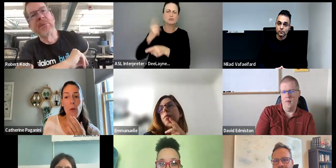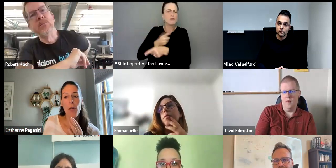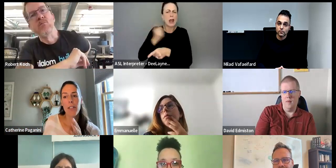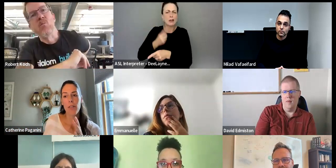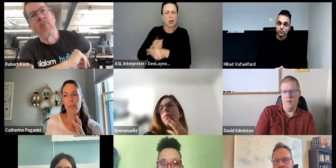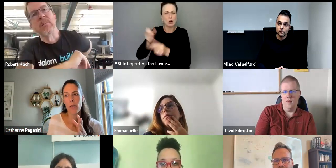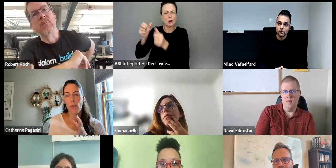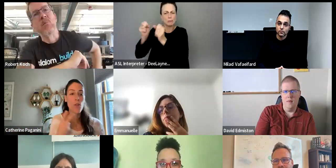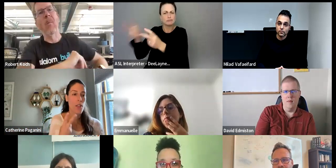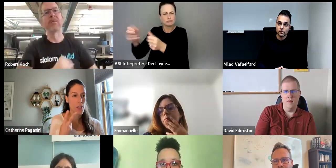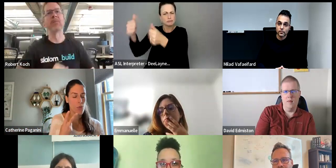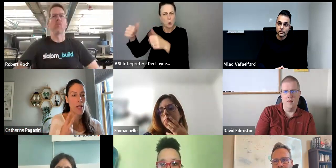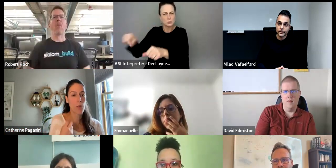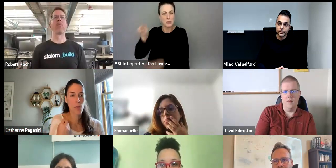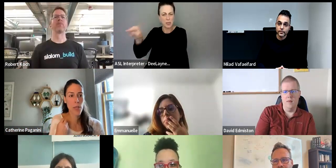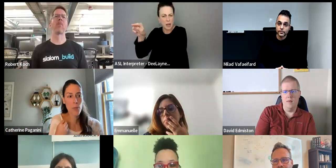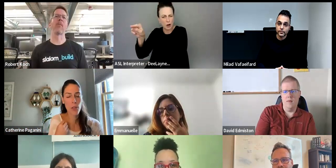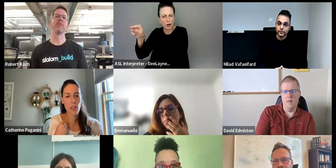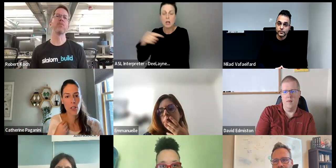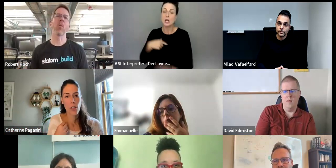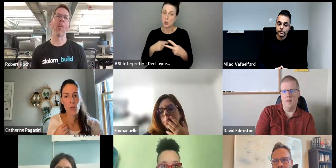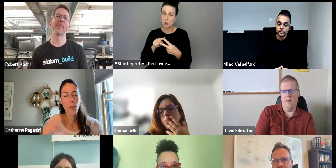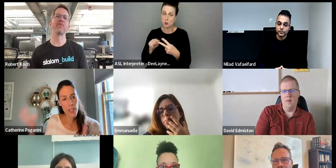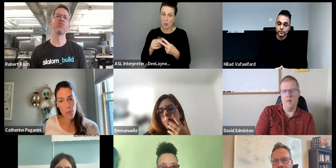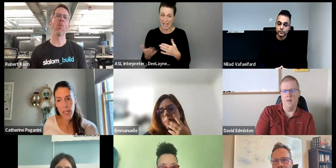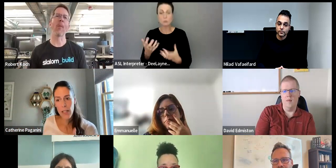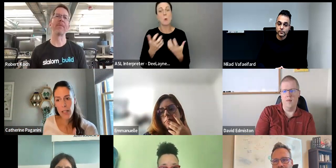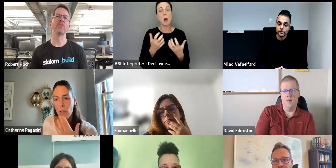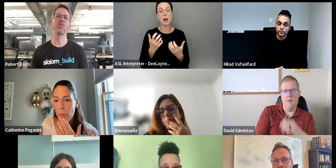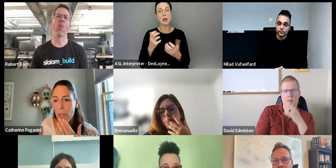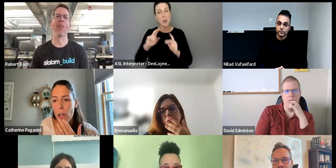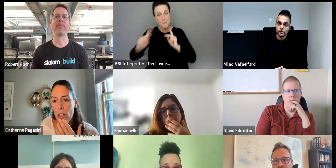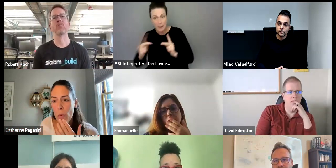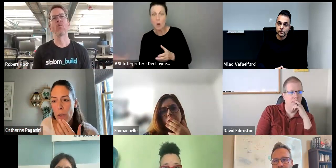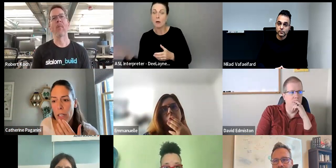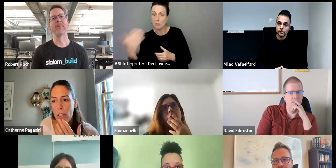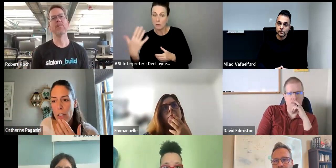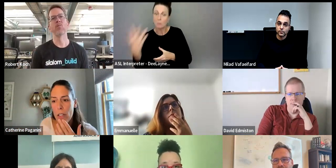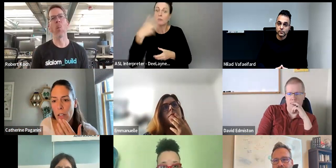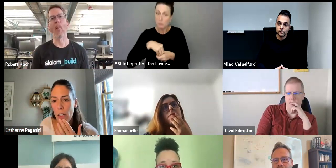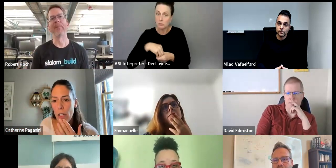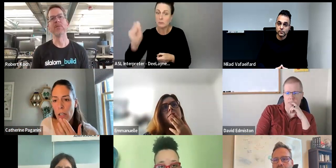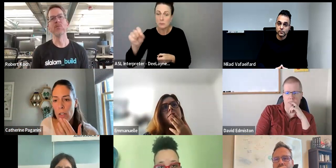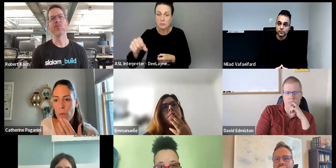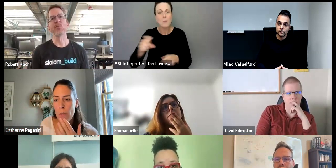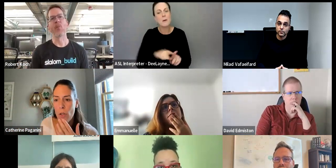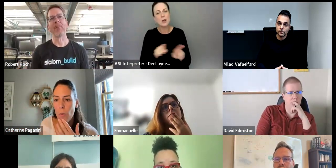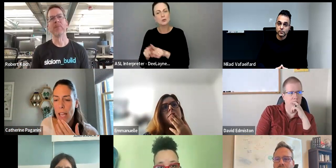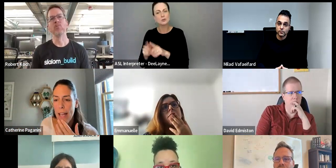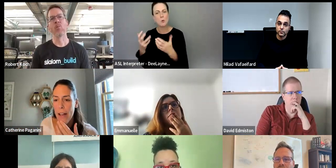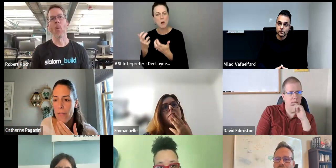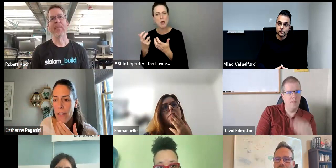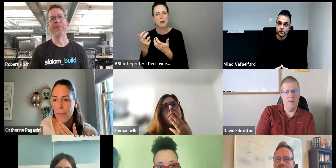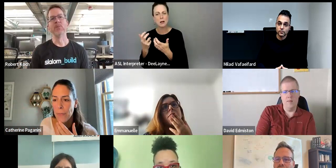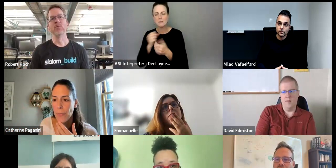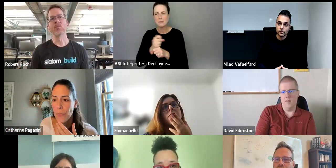right? So I think we want two things, right? We want people who participate in the group, but we also want